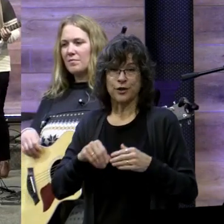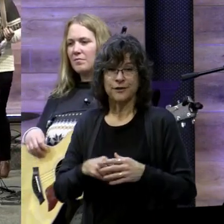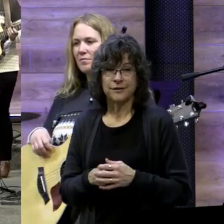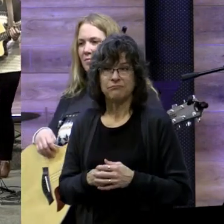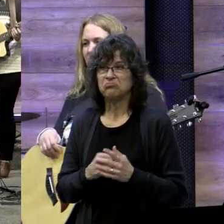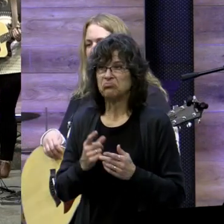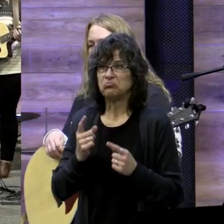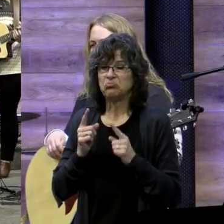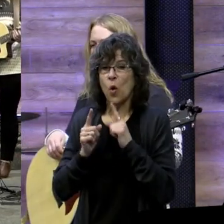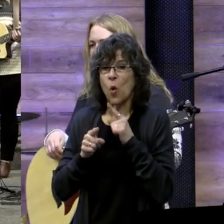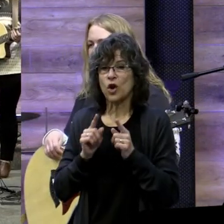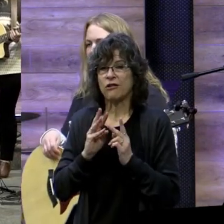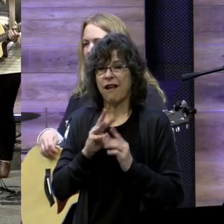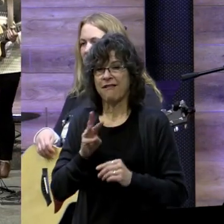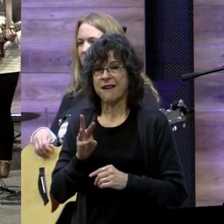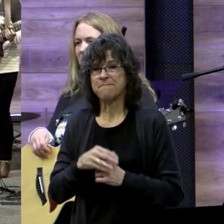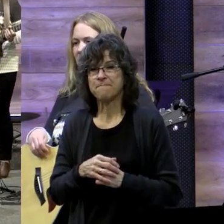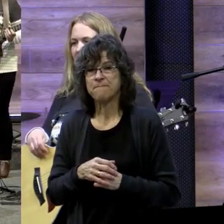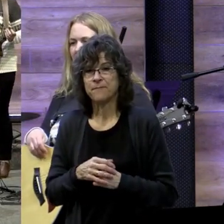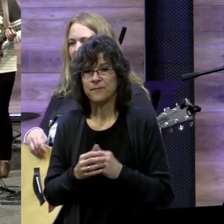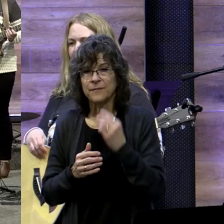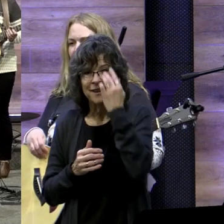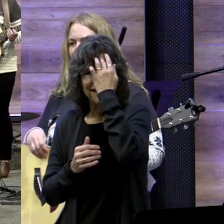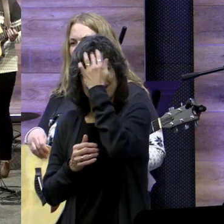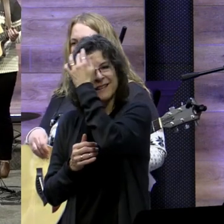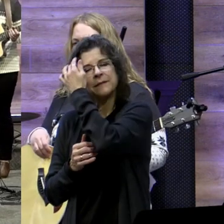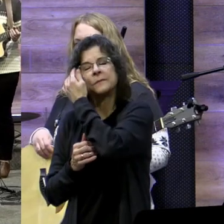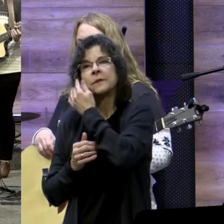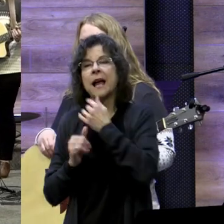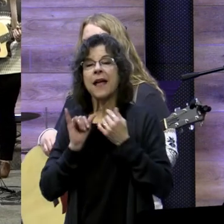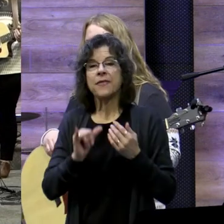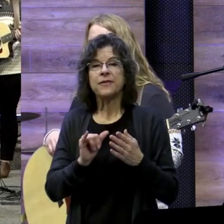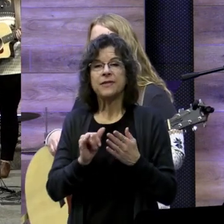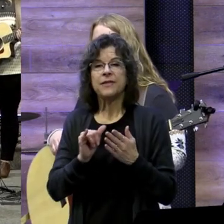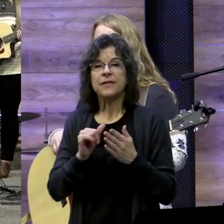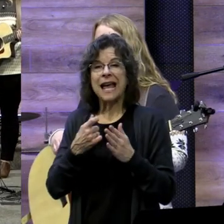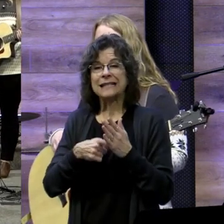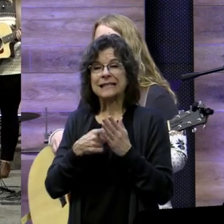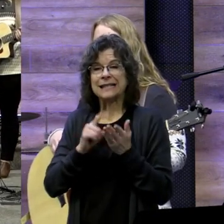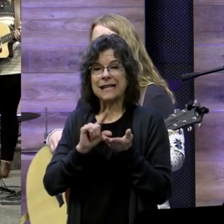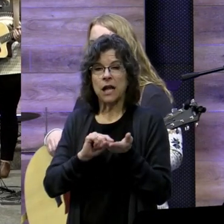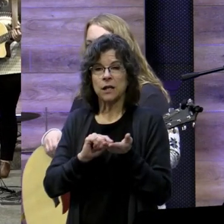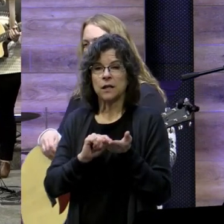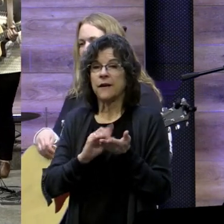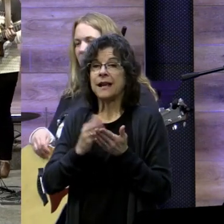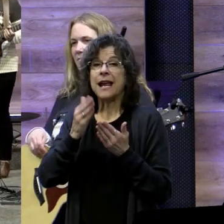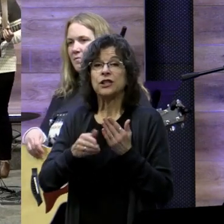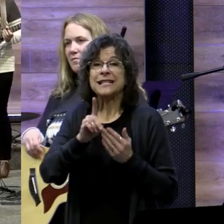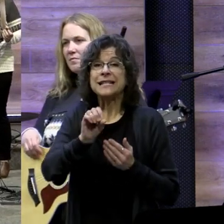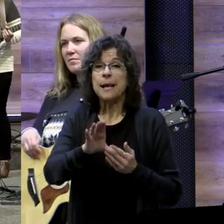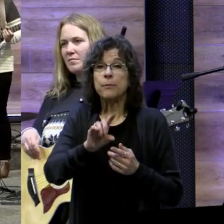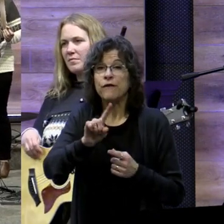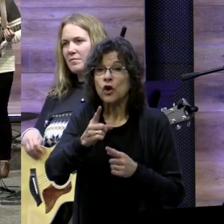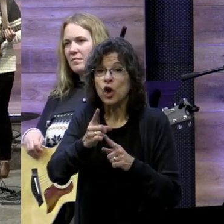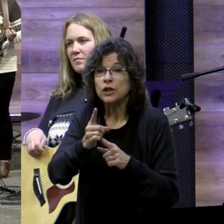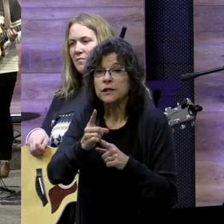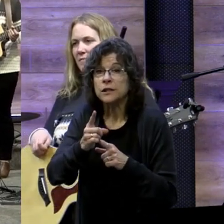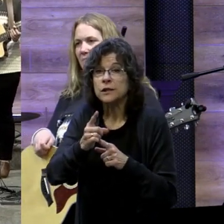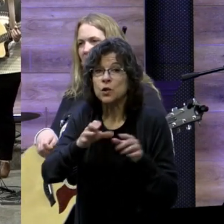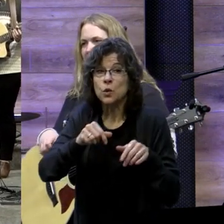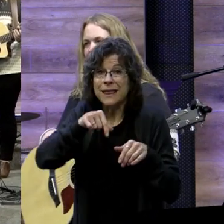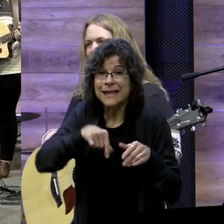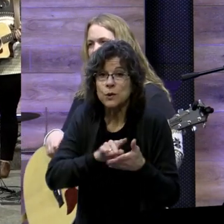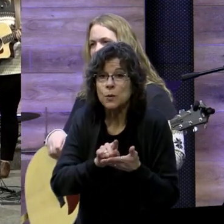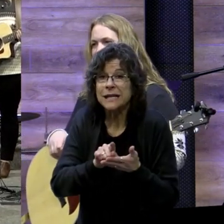online on our website for $10. That sale will end on December 1st. So if you're interested in ordering that, you can